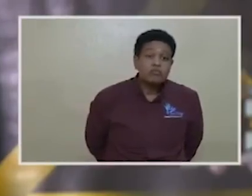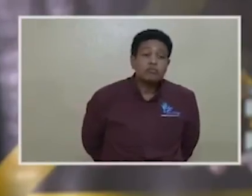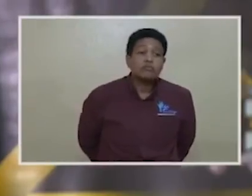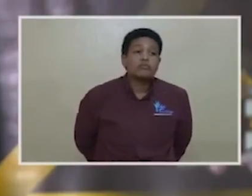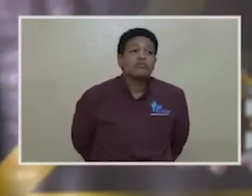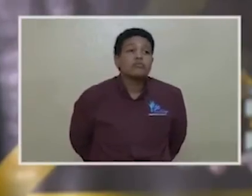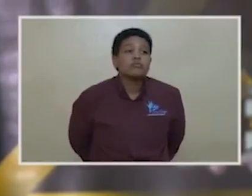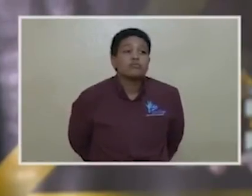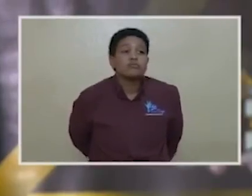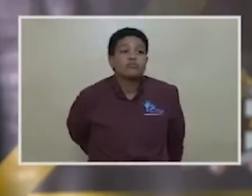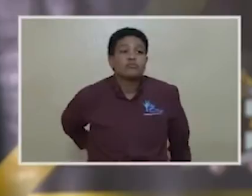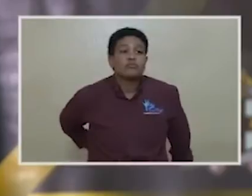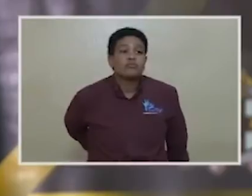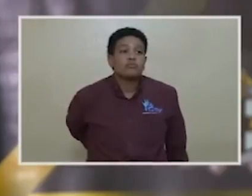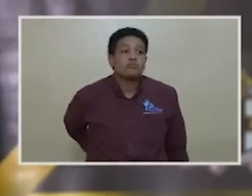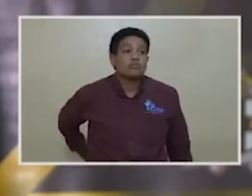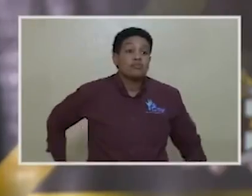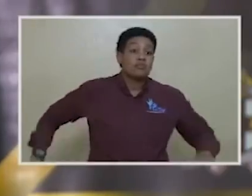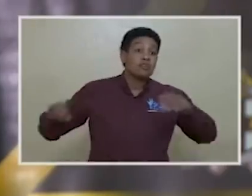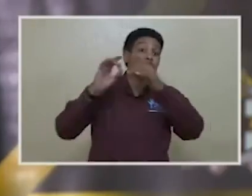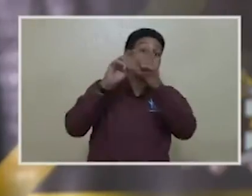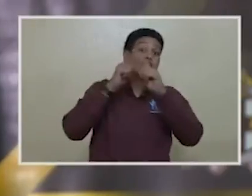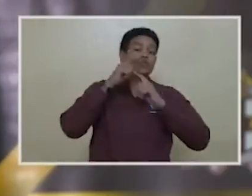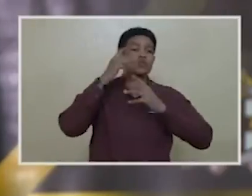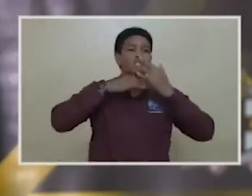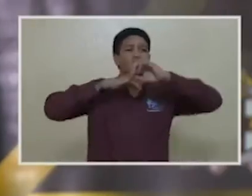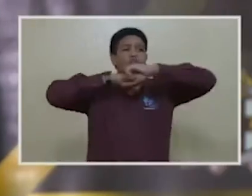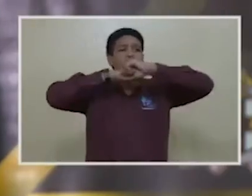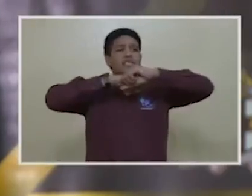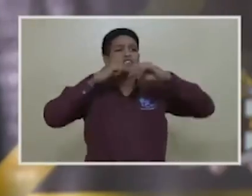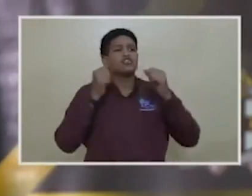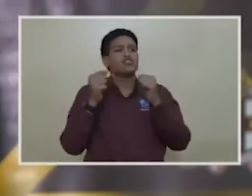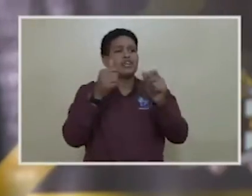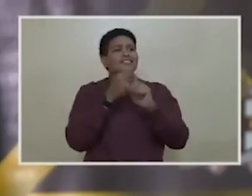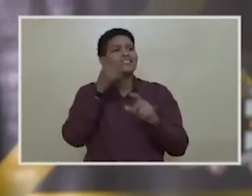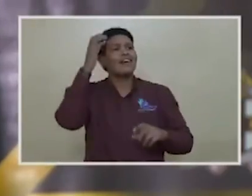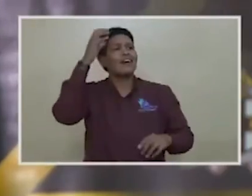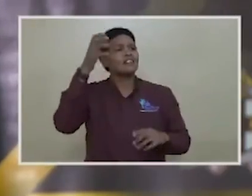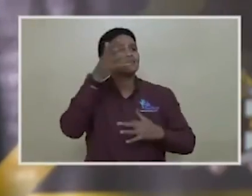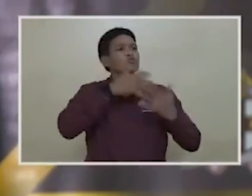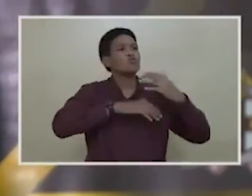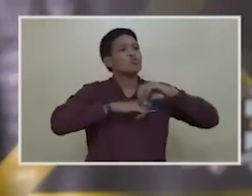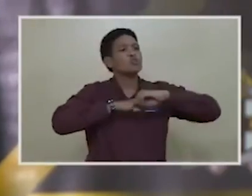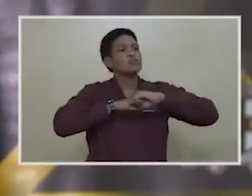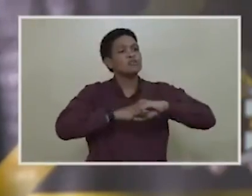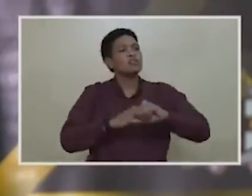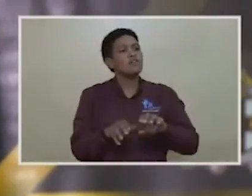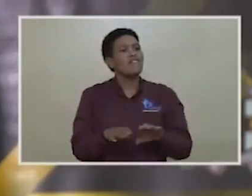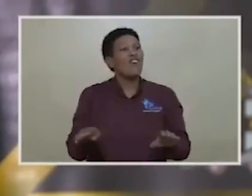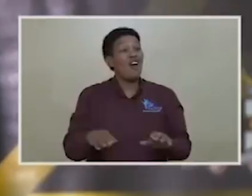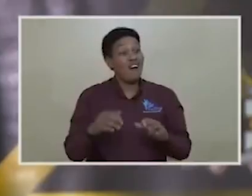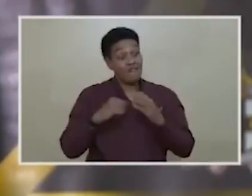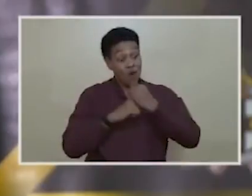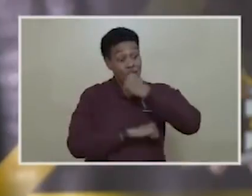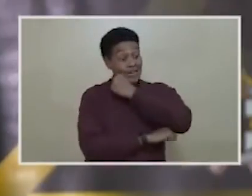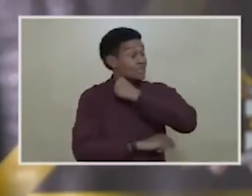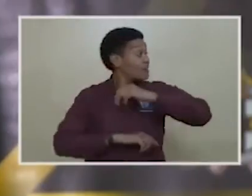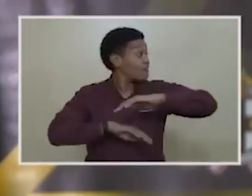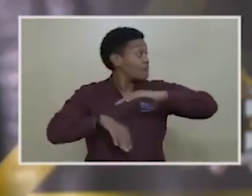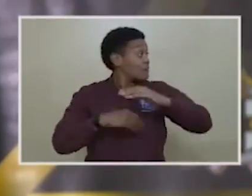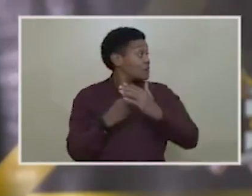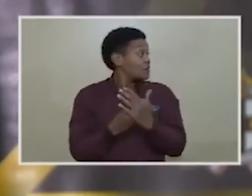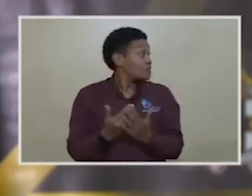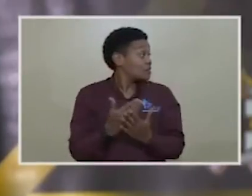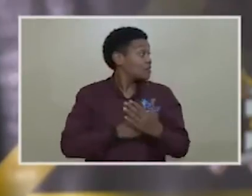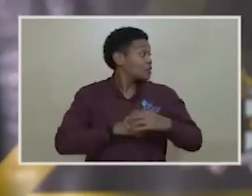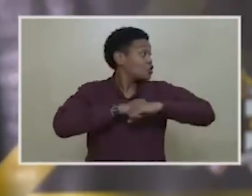floor, a foundation for basic income security, which recognizes